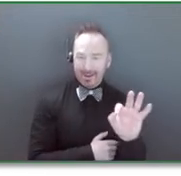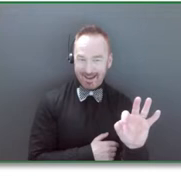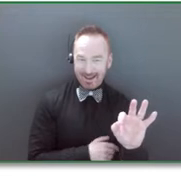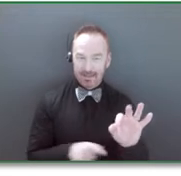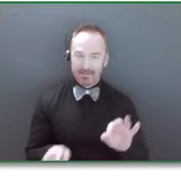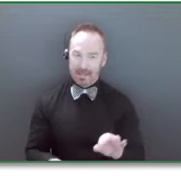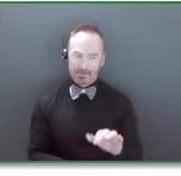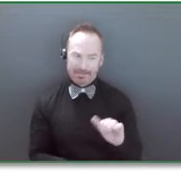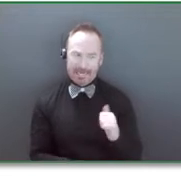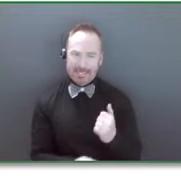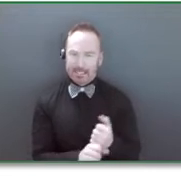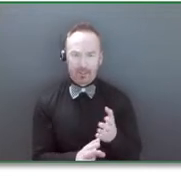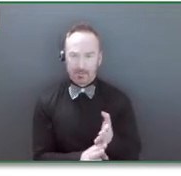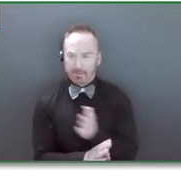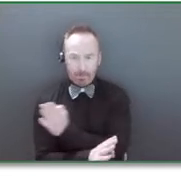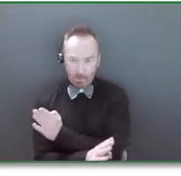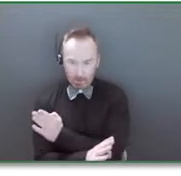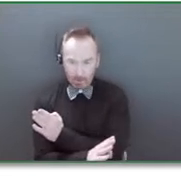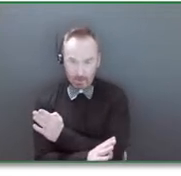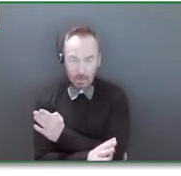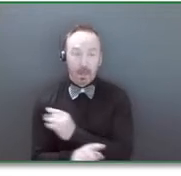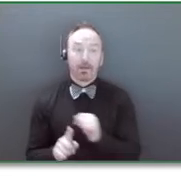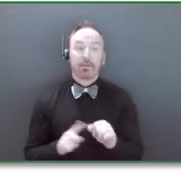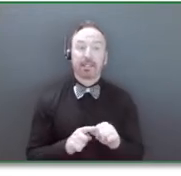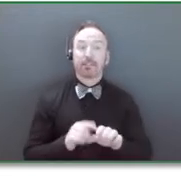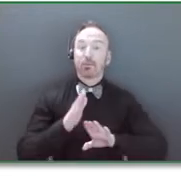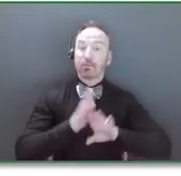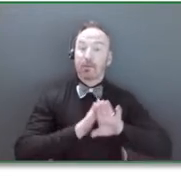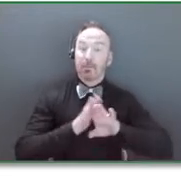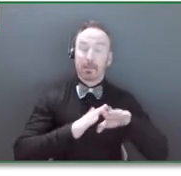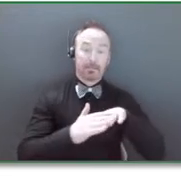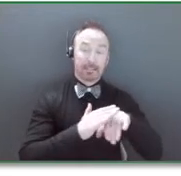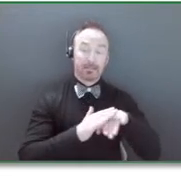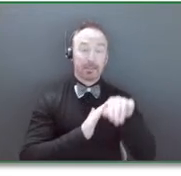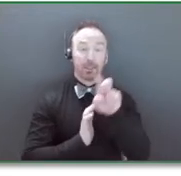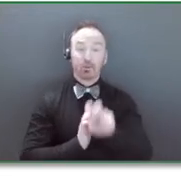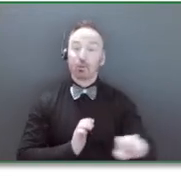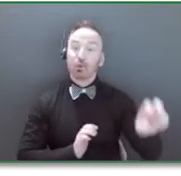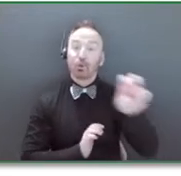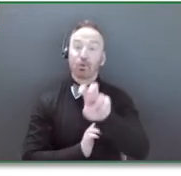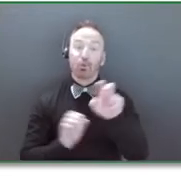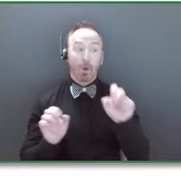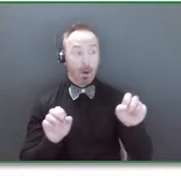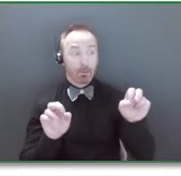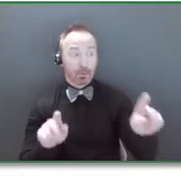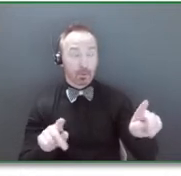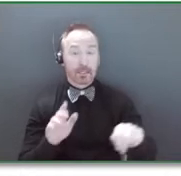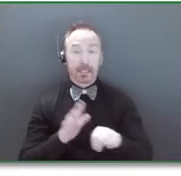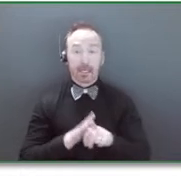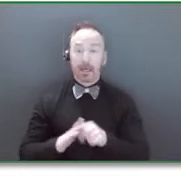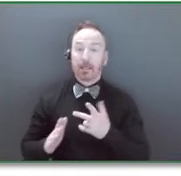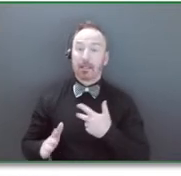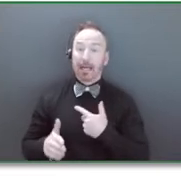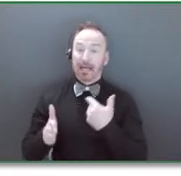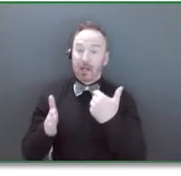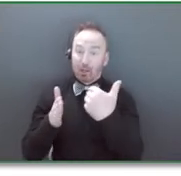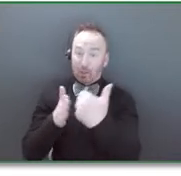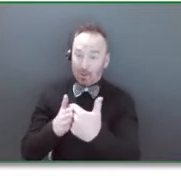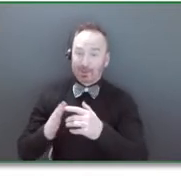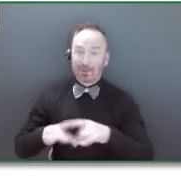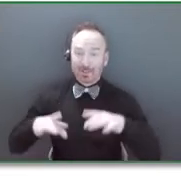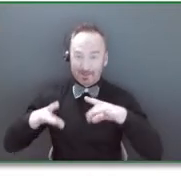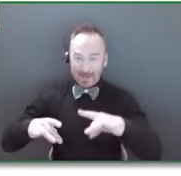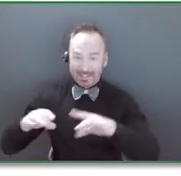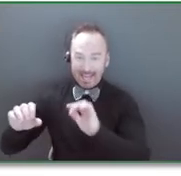Tourism Project was to develop summer accessible tourism opportunities in and around Australian alpine areas, yes we do have some,